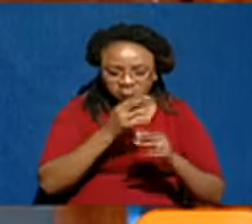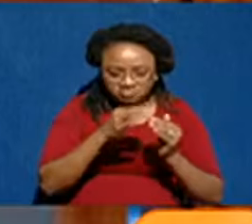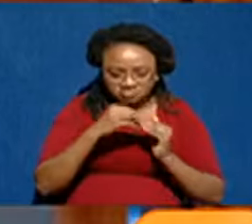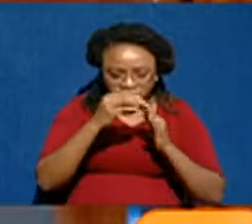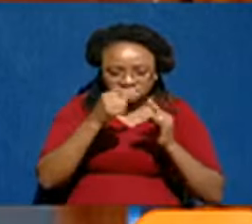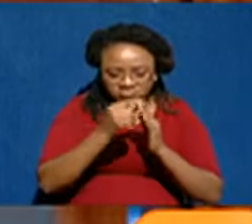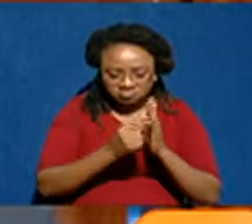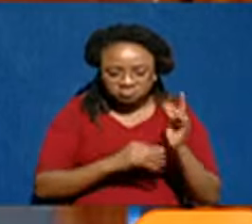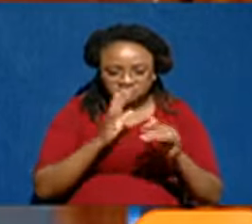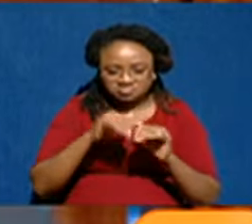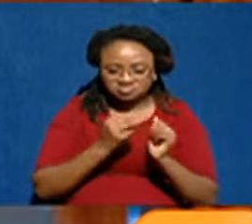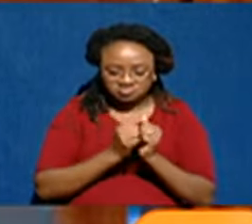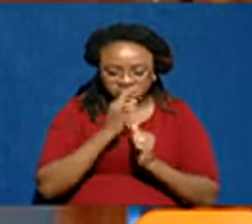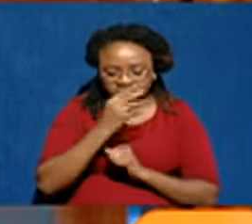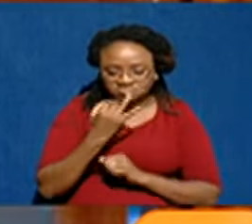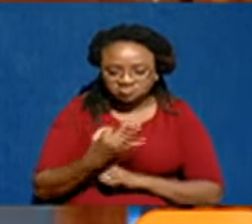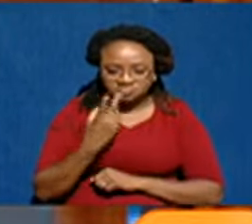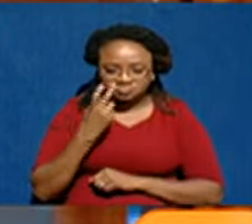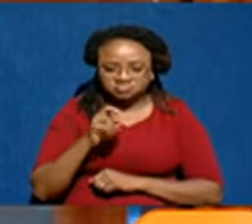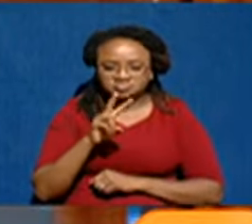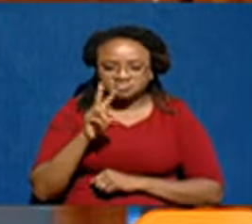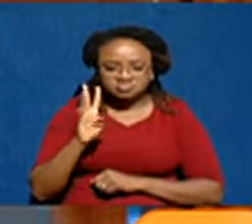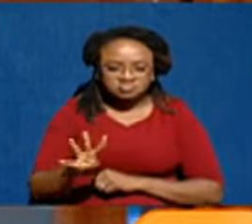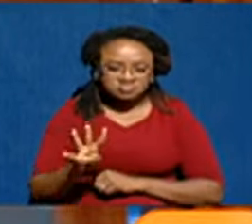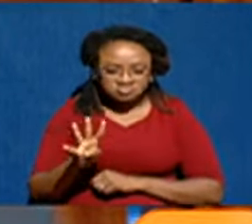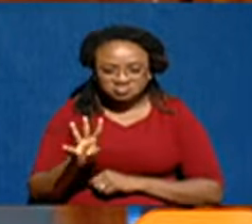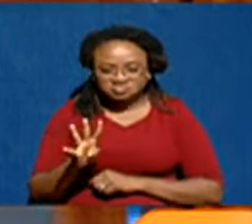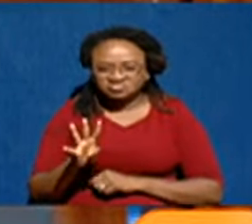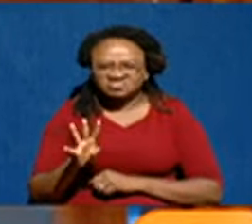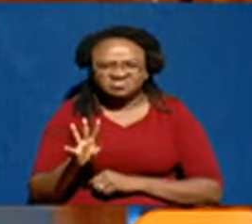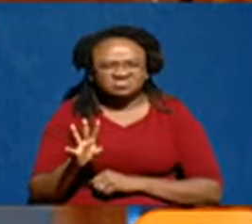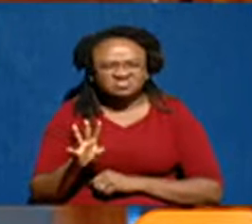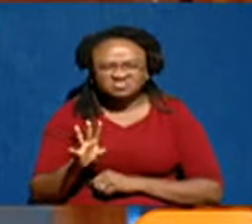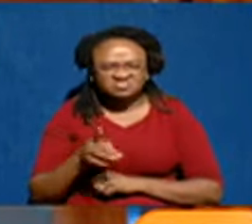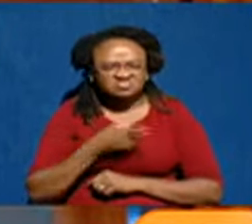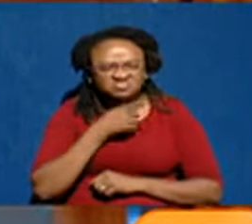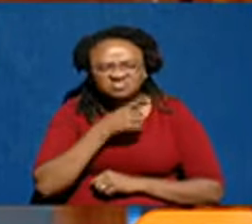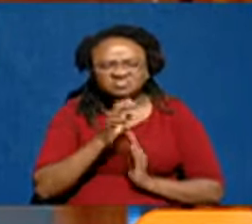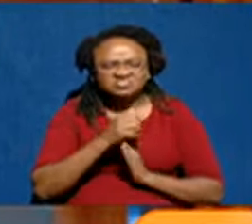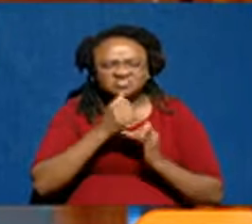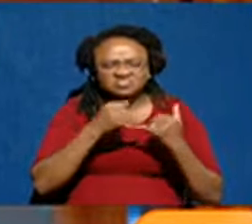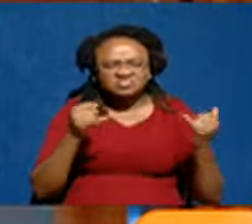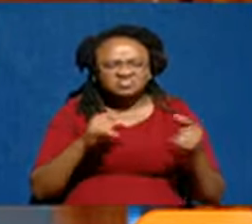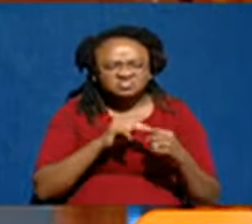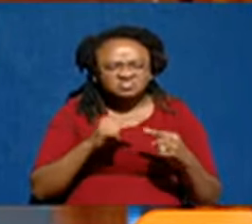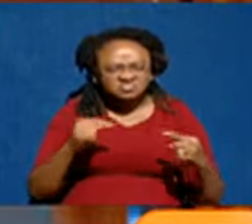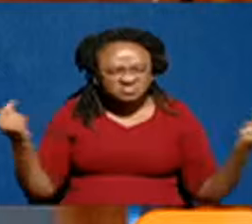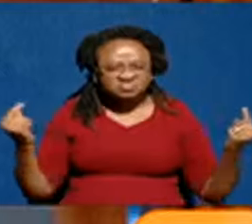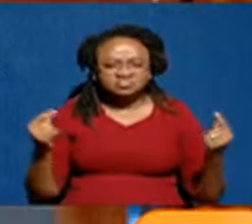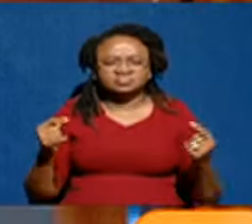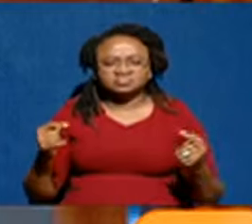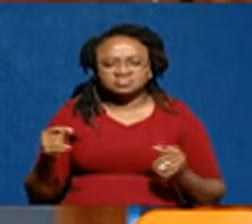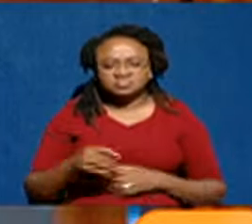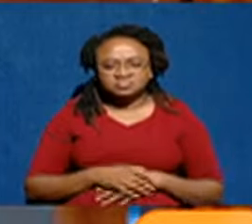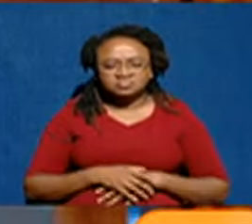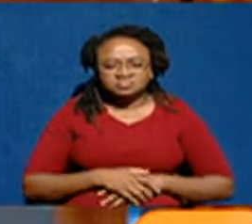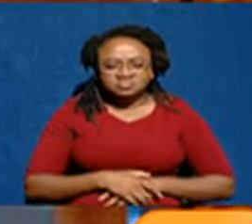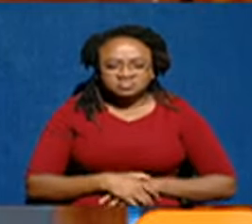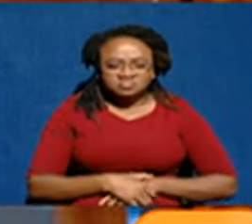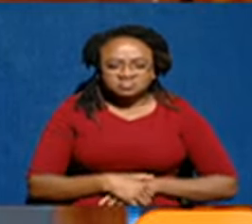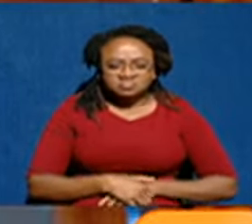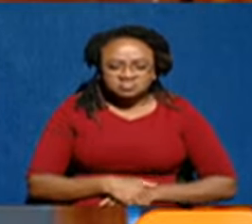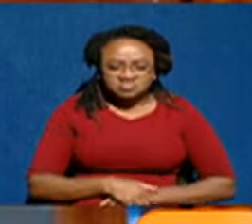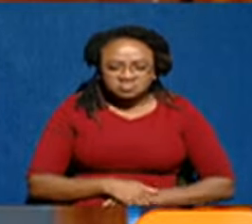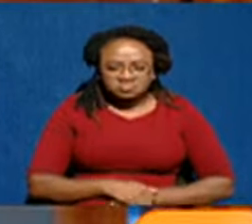of 13th March 2023-2024, which actually contravenes the collective bargaining agreement. It has reduced the